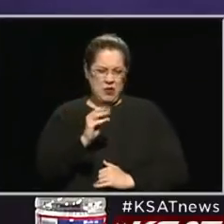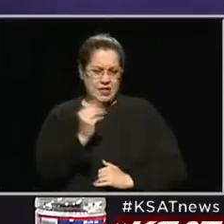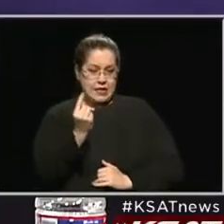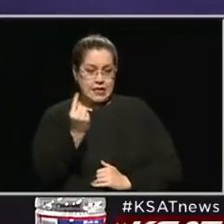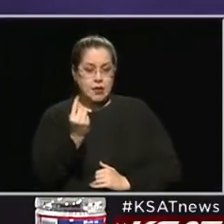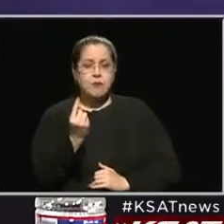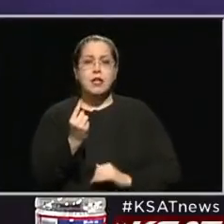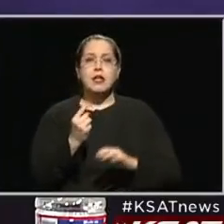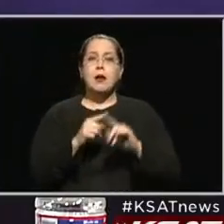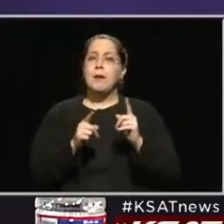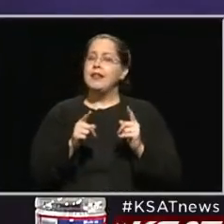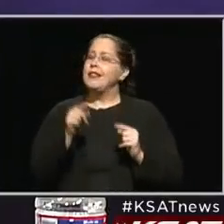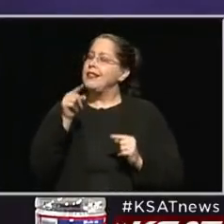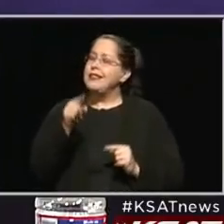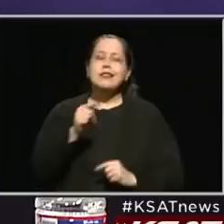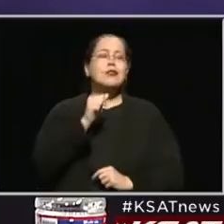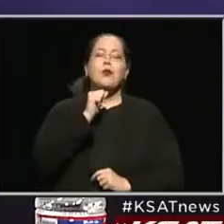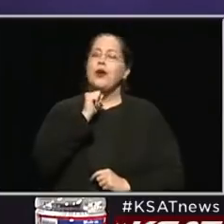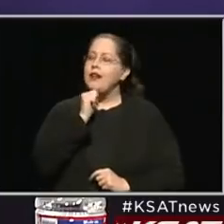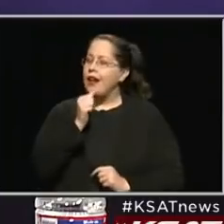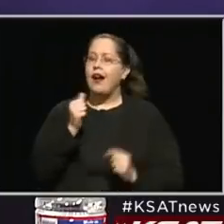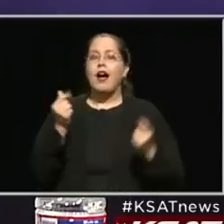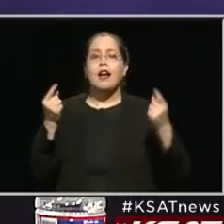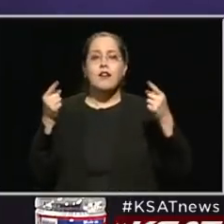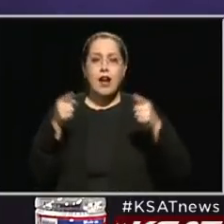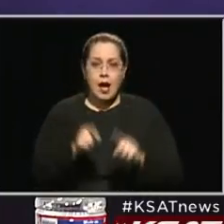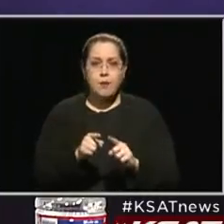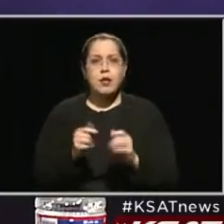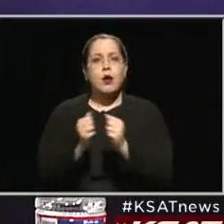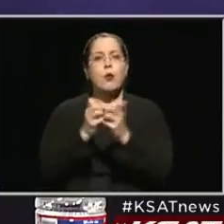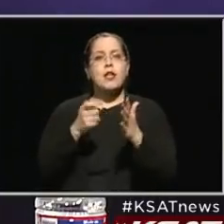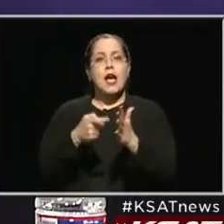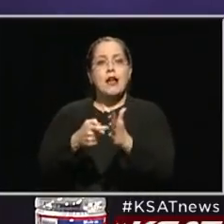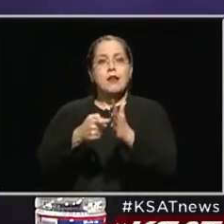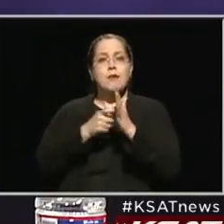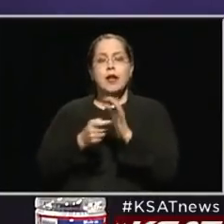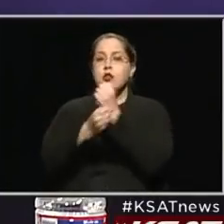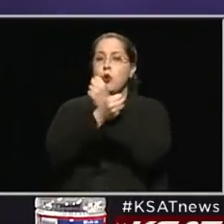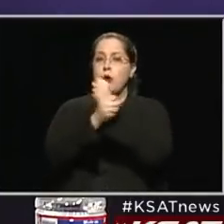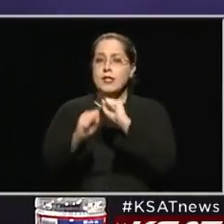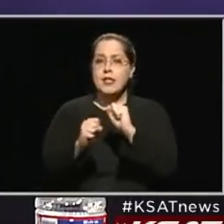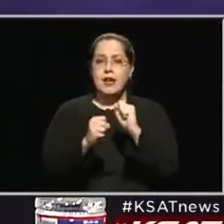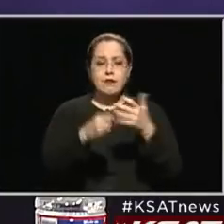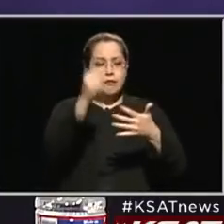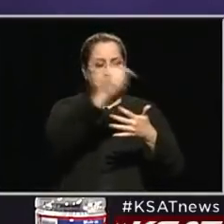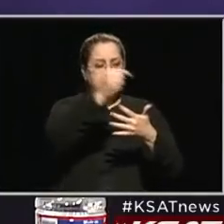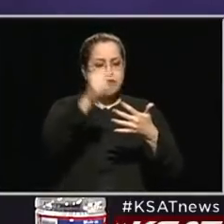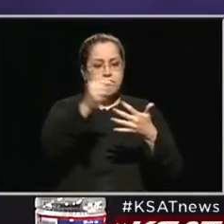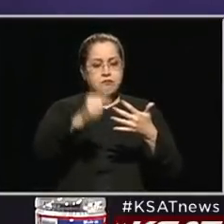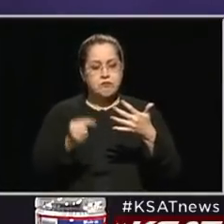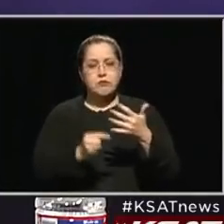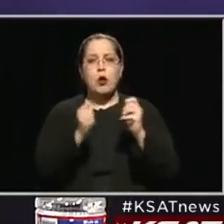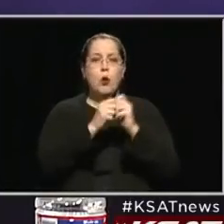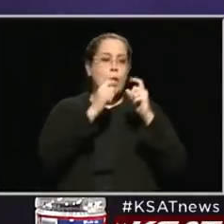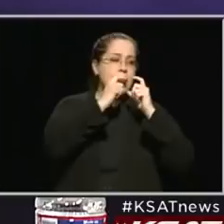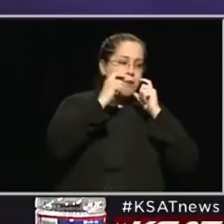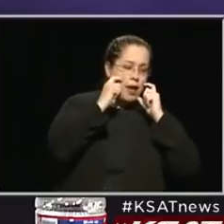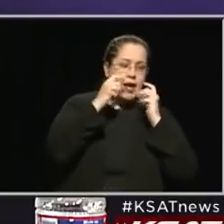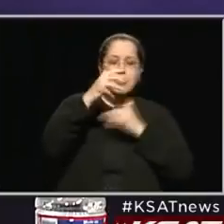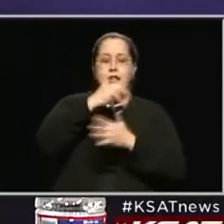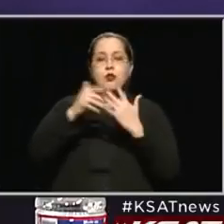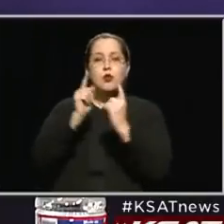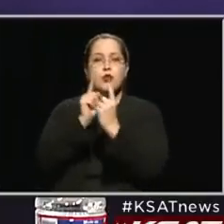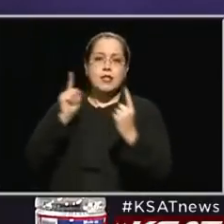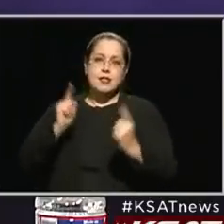could not have been happened. This would not be happening without the mandatory safe measures of wearing face masks and keeping social